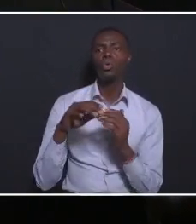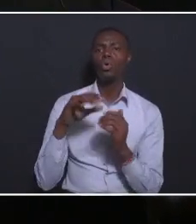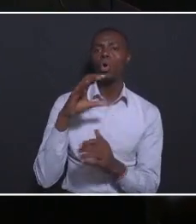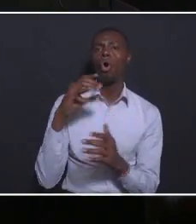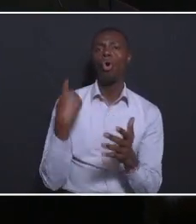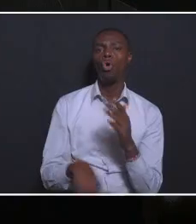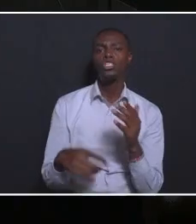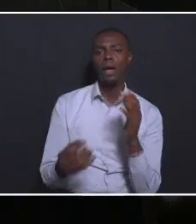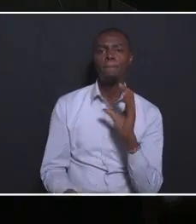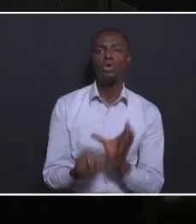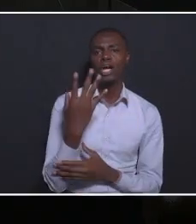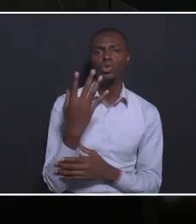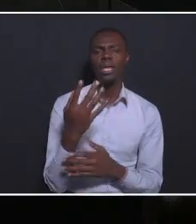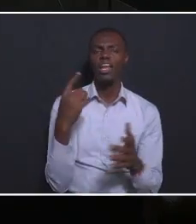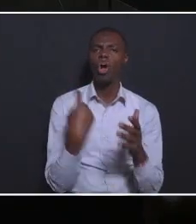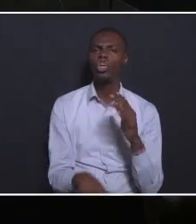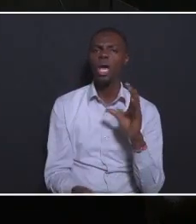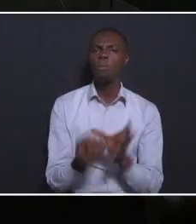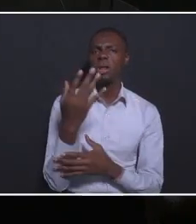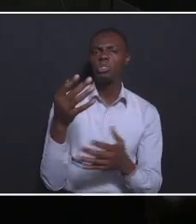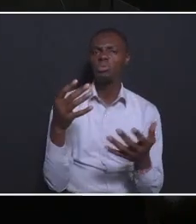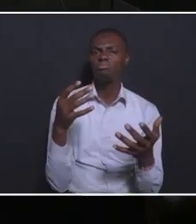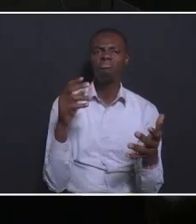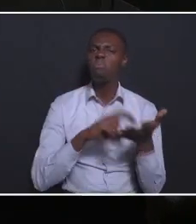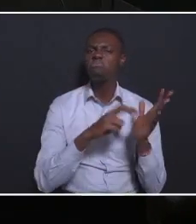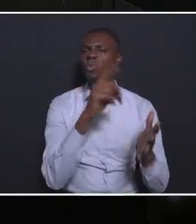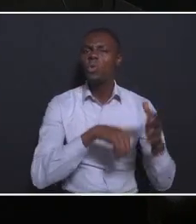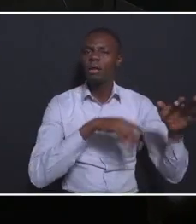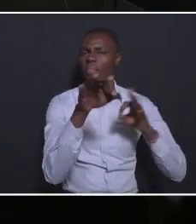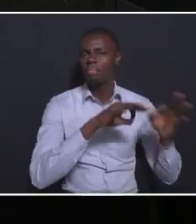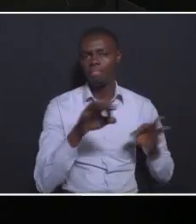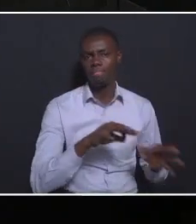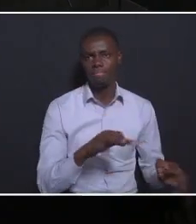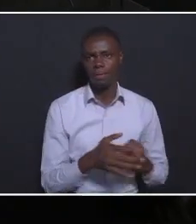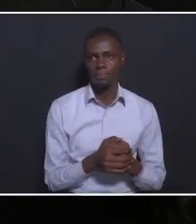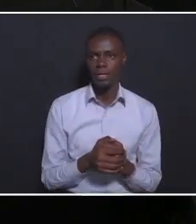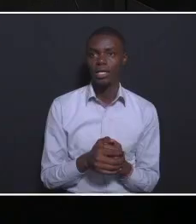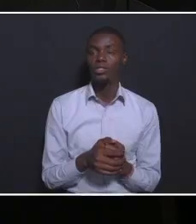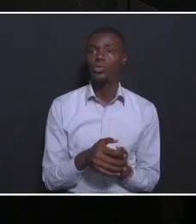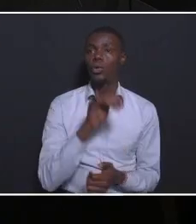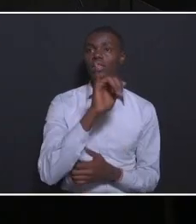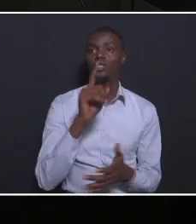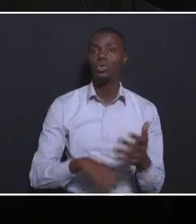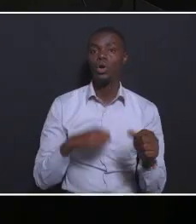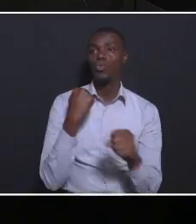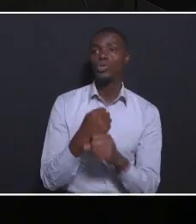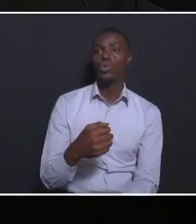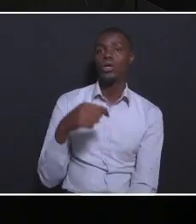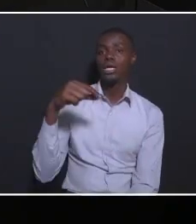what this whole post-production thing is. And these are part of the things we do at Quad A